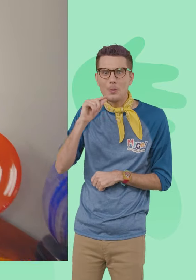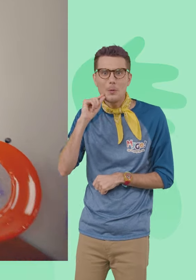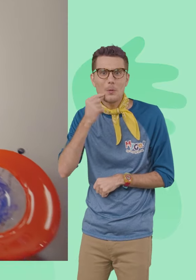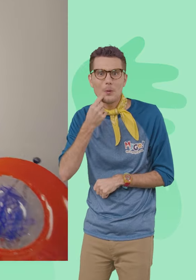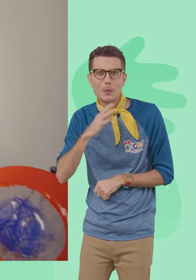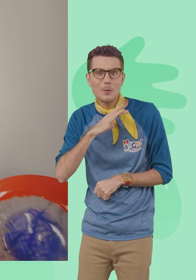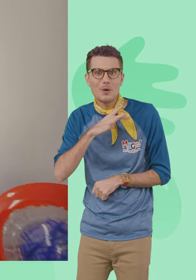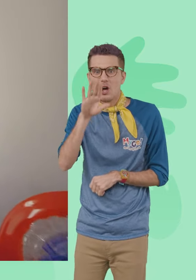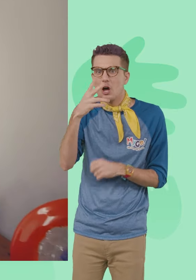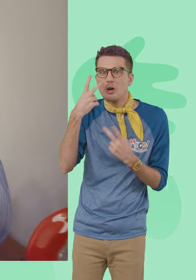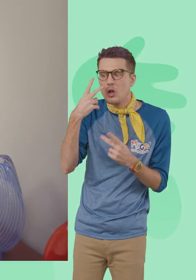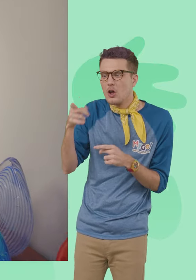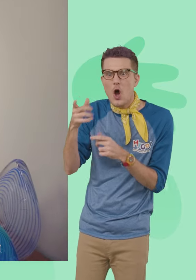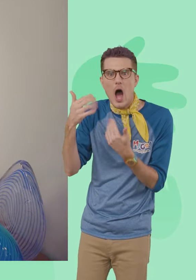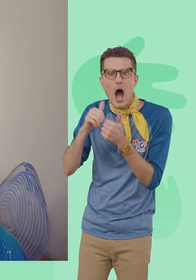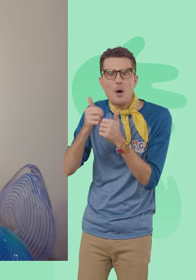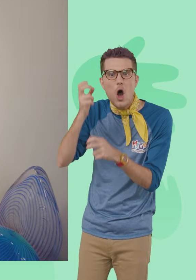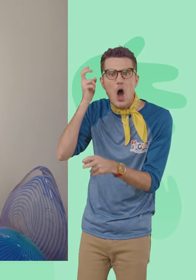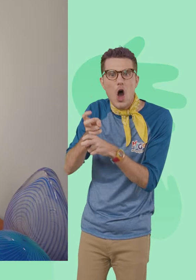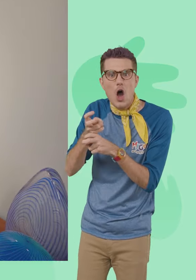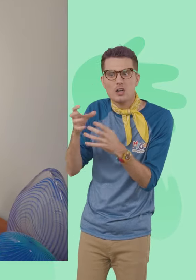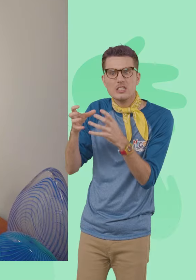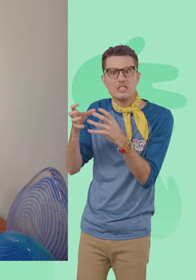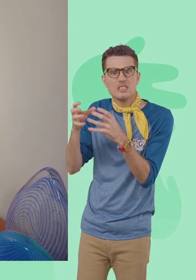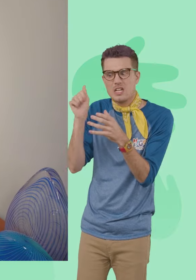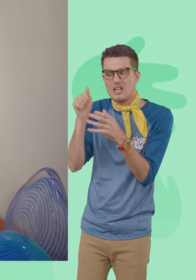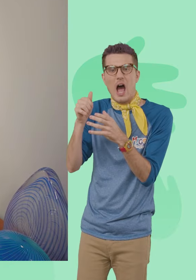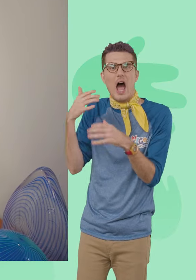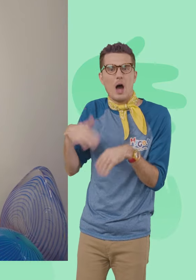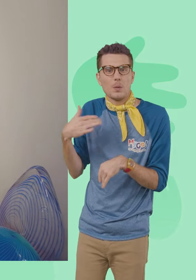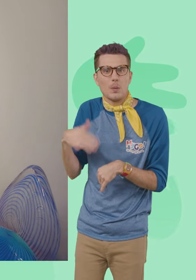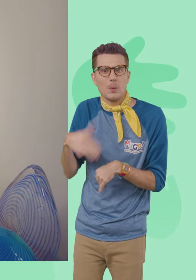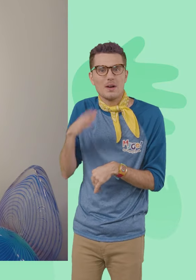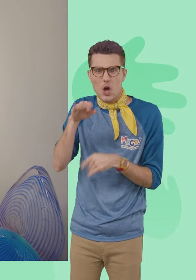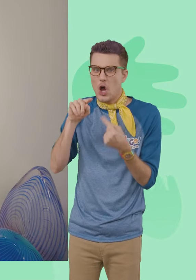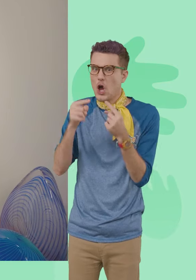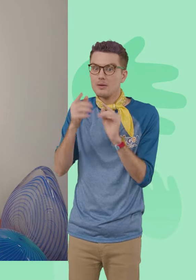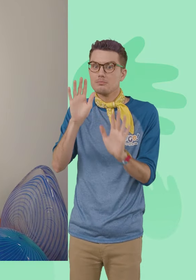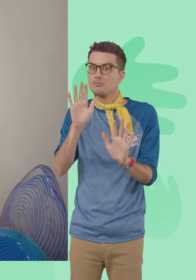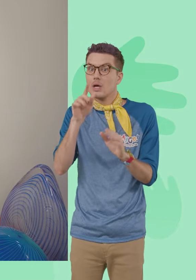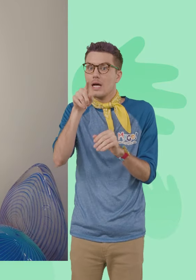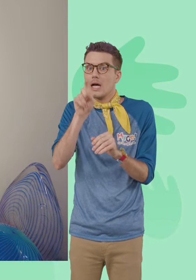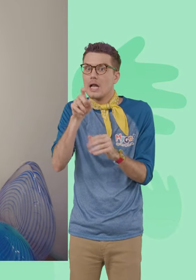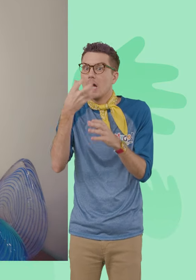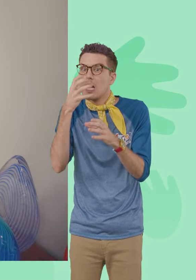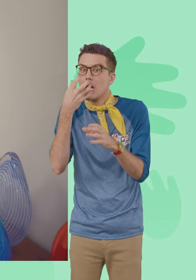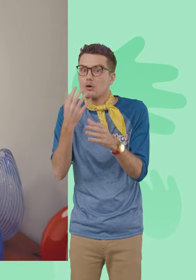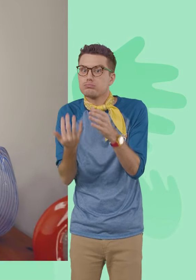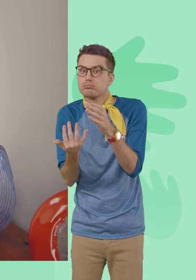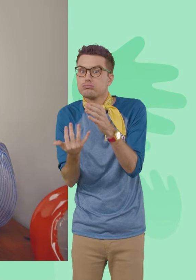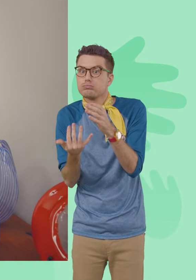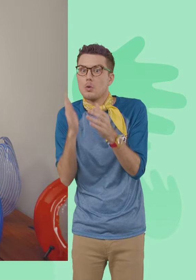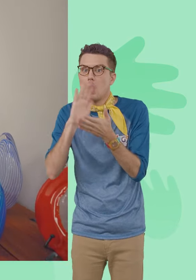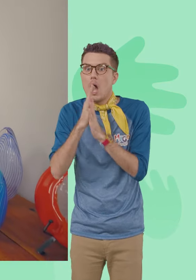is so cool because look at how hard it is. Ow, that hurt. But when you heat it